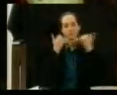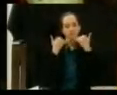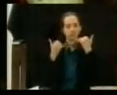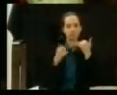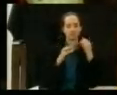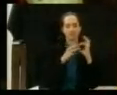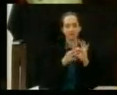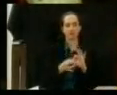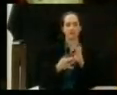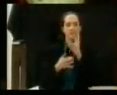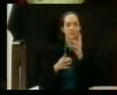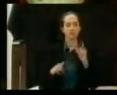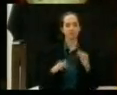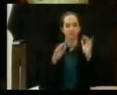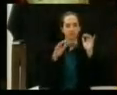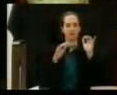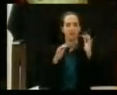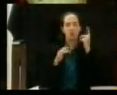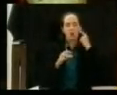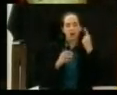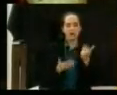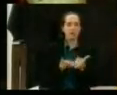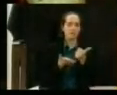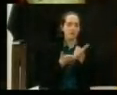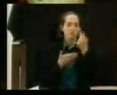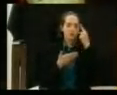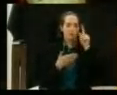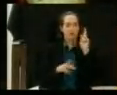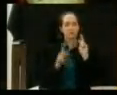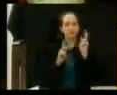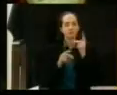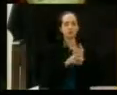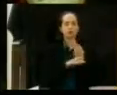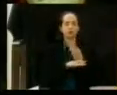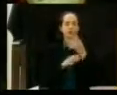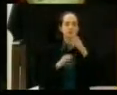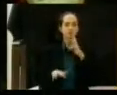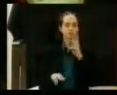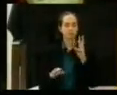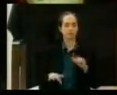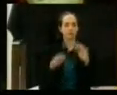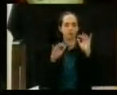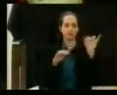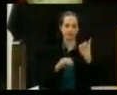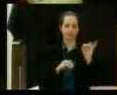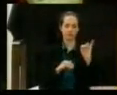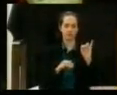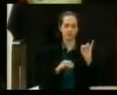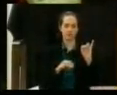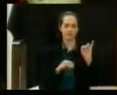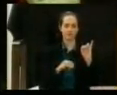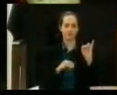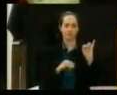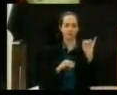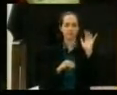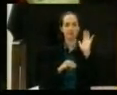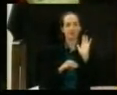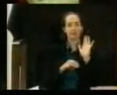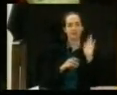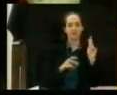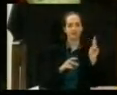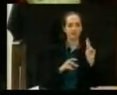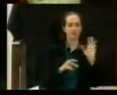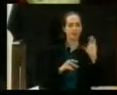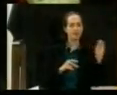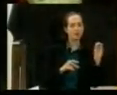from a customer service perspective, to be using the same terms in Knox County regulations that they're seeing when they're dealing with flood insurance, when they're dealing